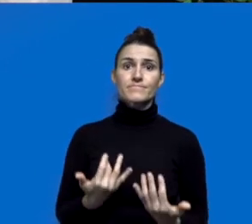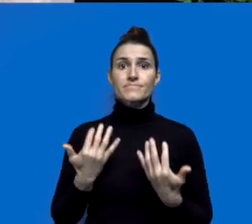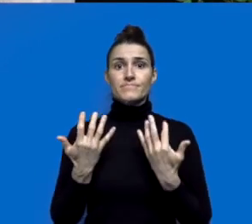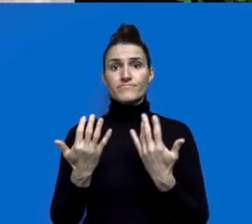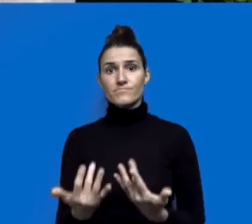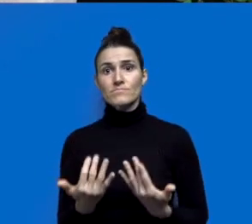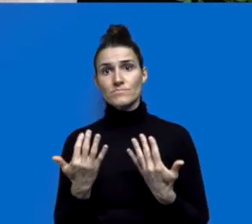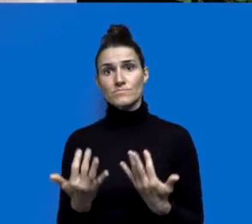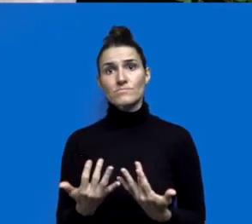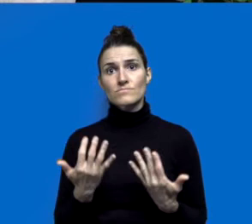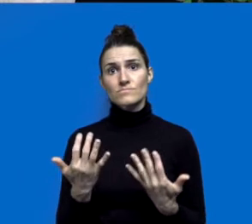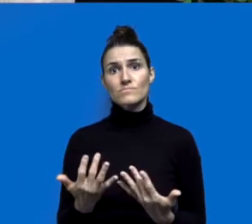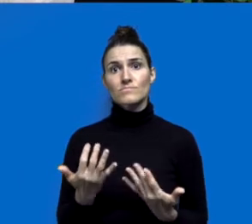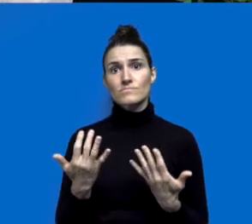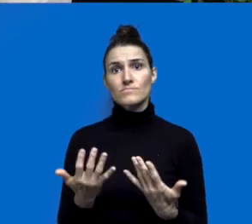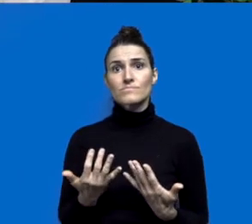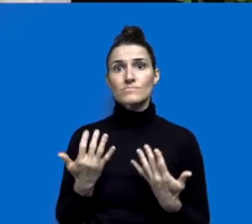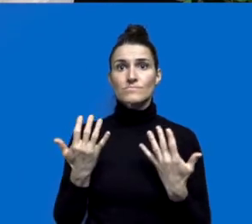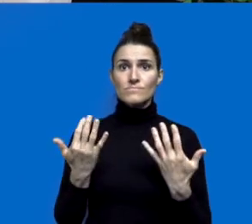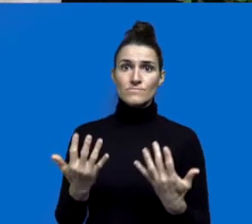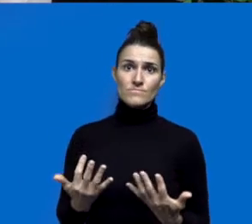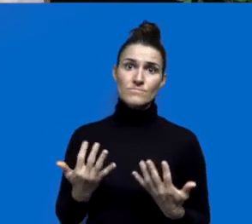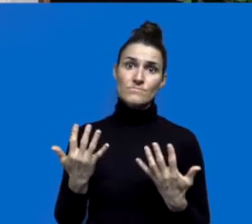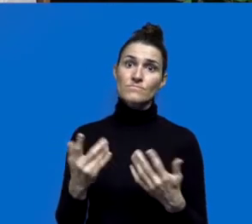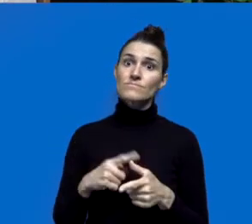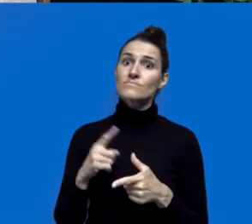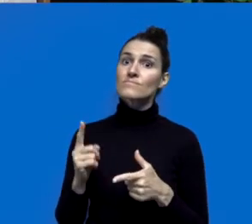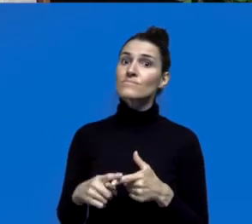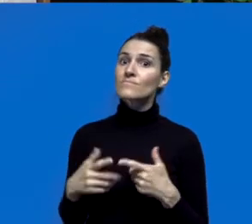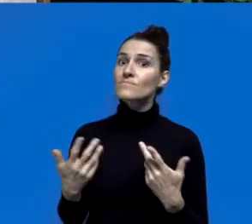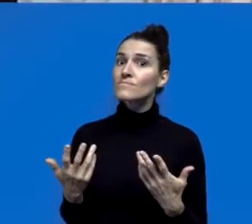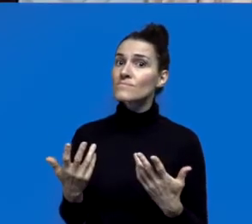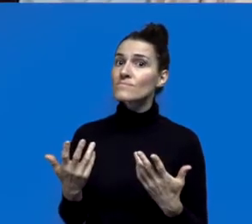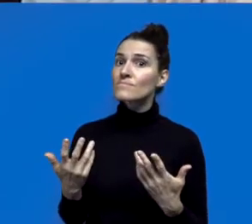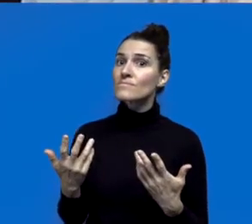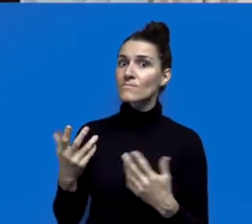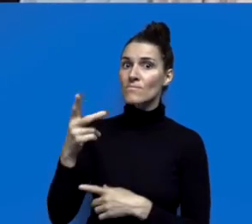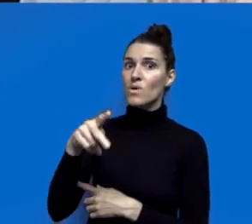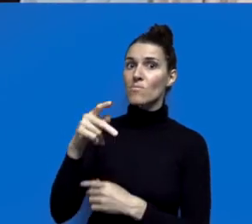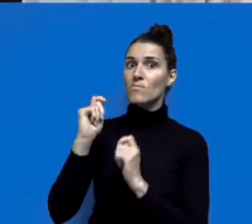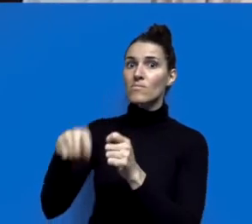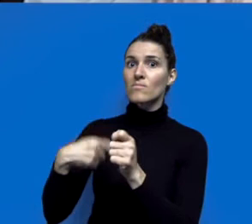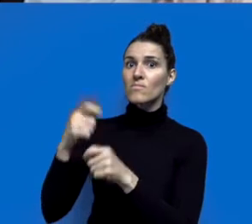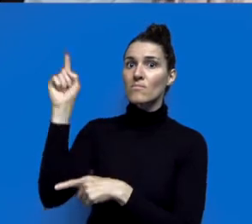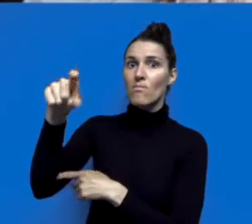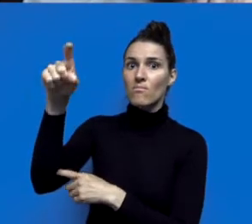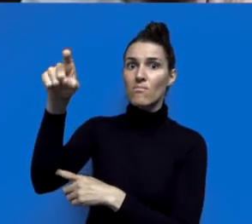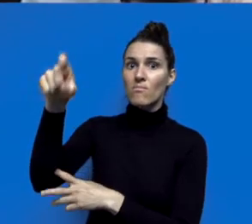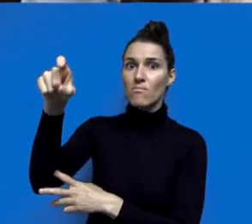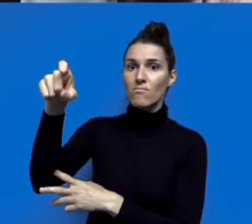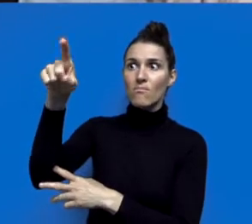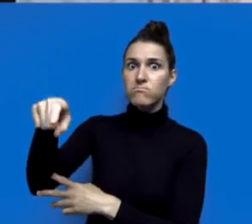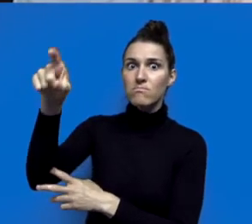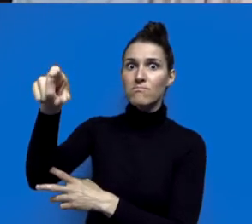and she'd wait. And then, wiggle, wiggle, wiggle. Wiggle, wiggle,